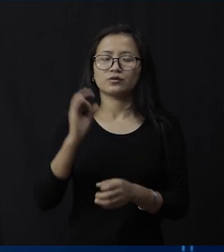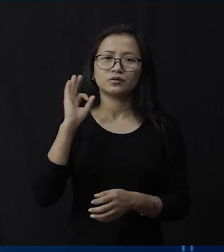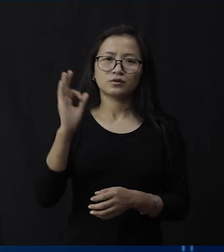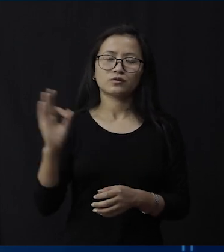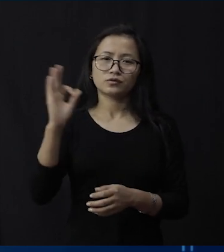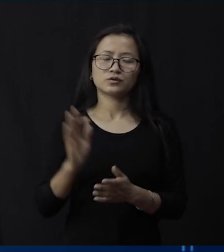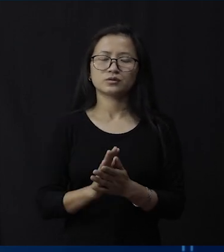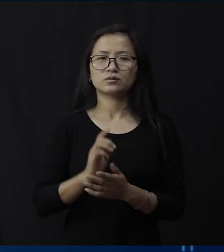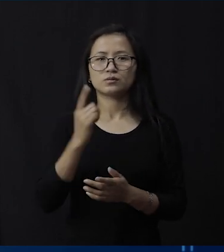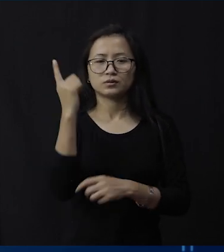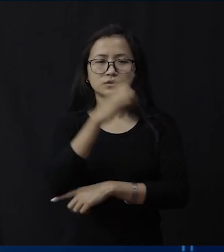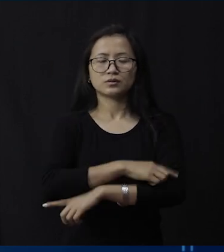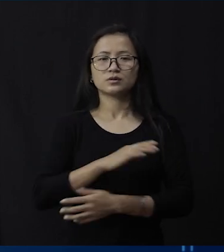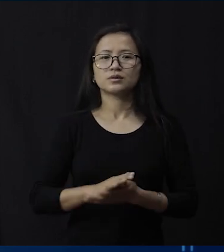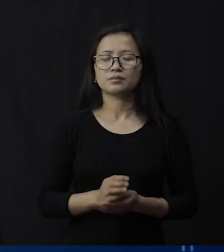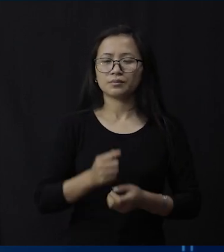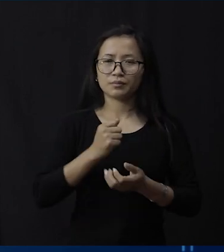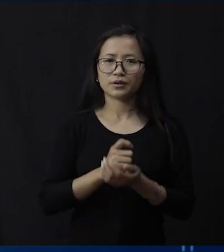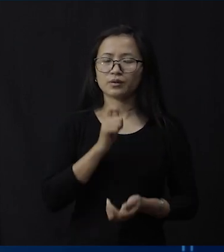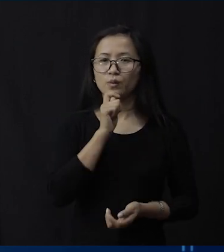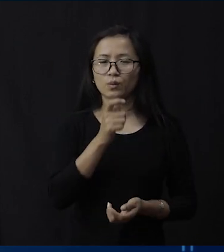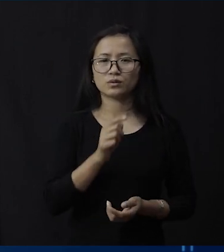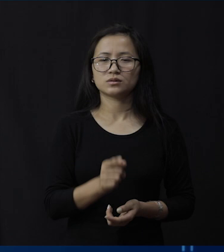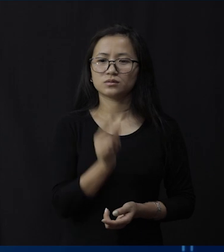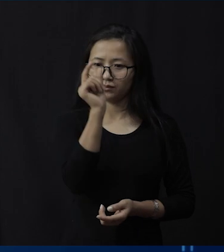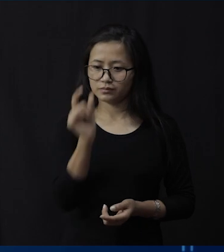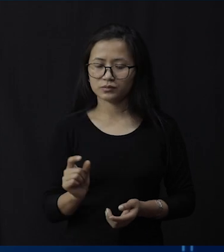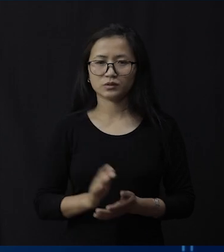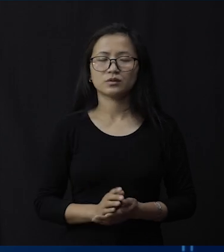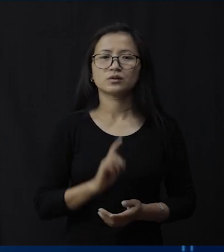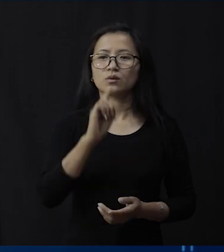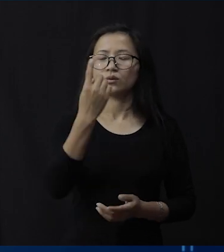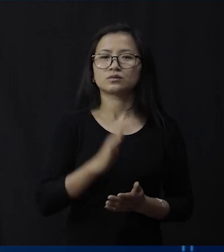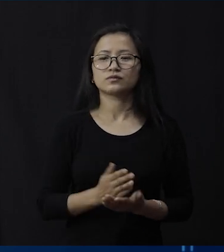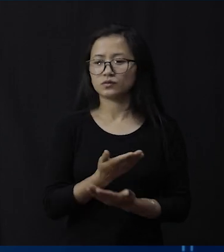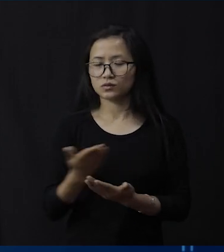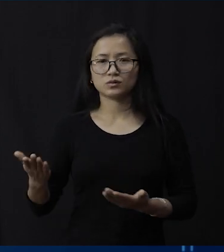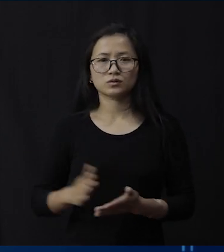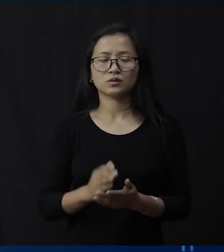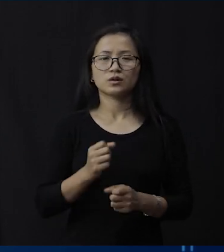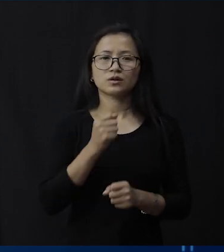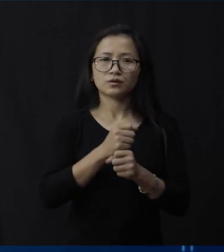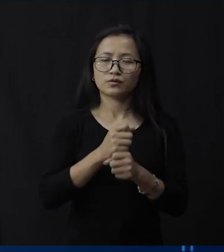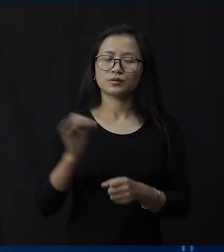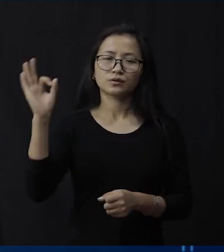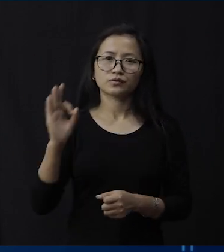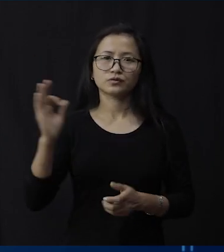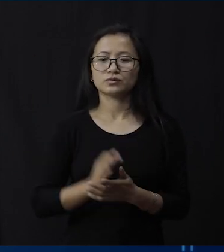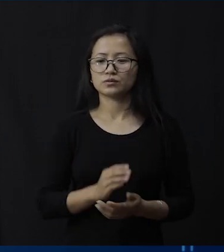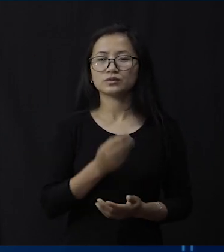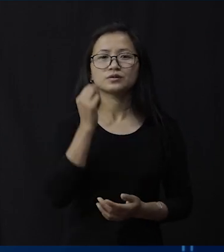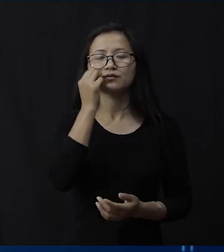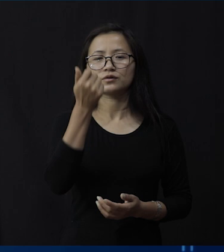decided, and he made a word to his father that one day he want to be one of those government officials, to which the